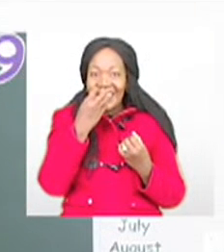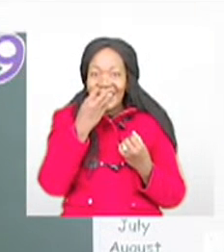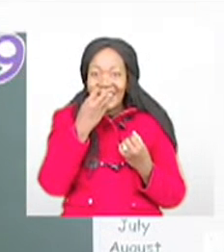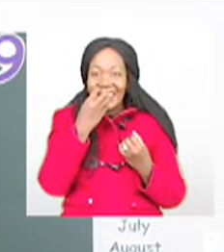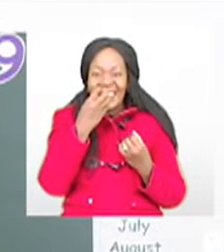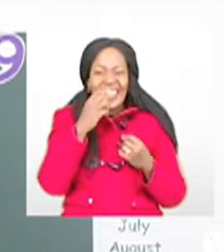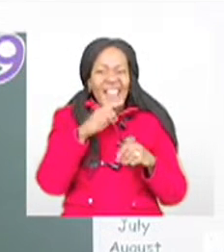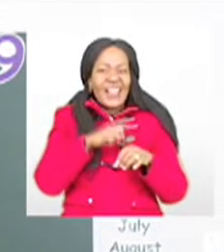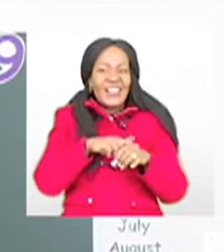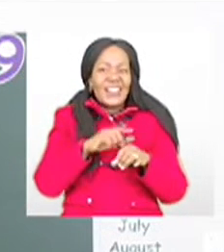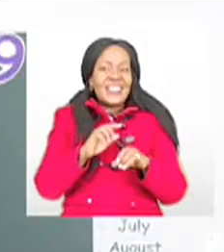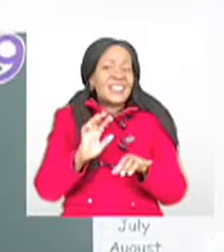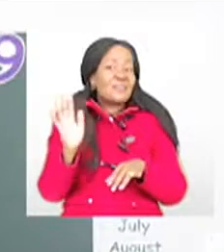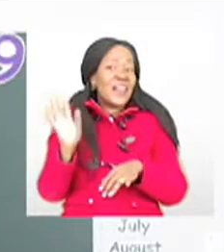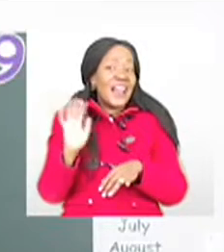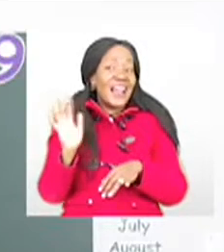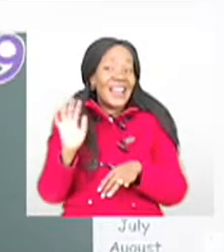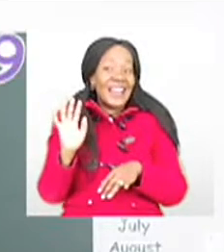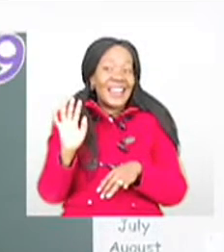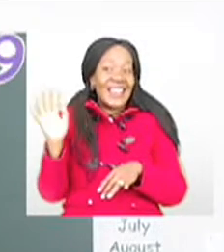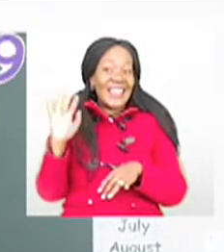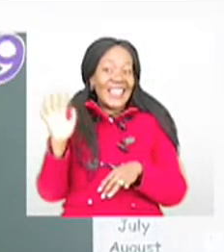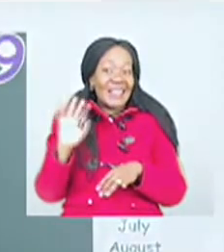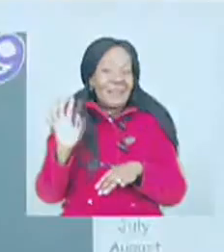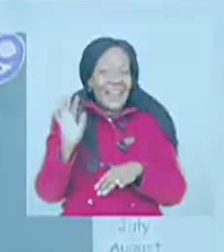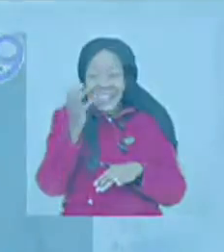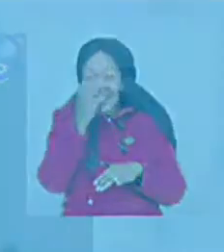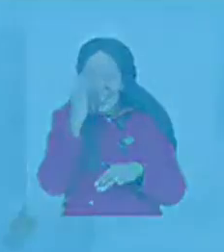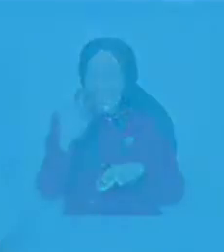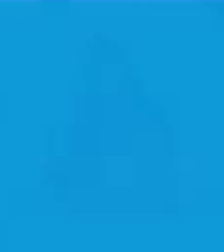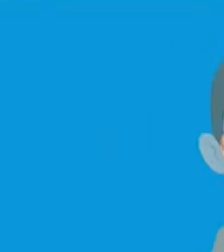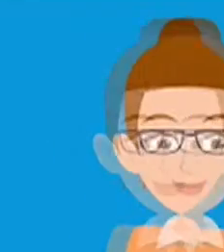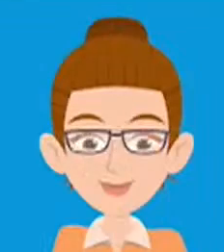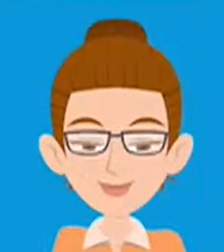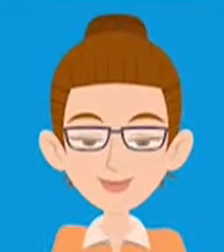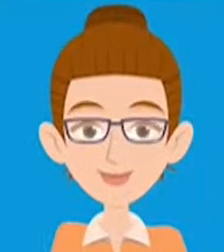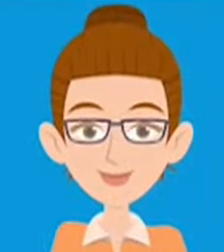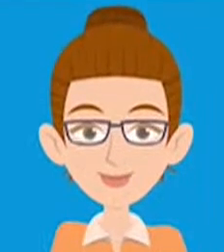to say goodbye, Zoe.